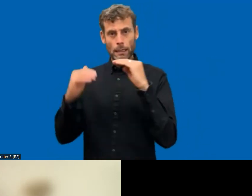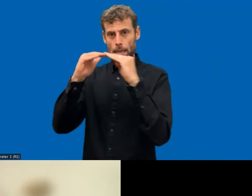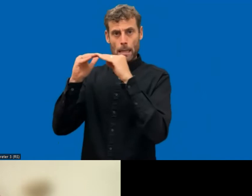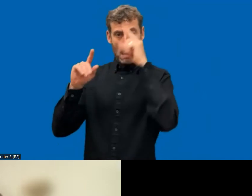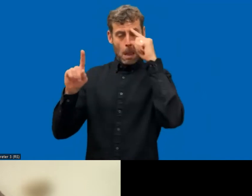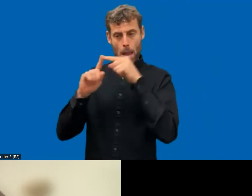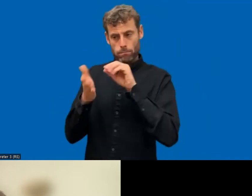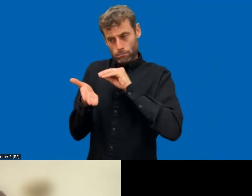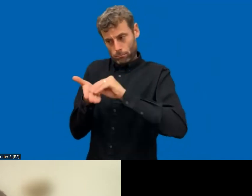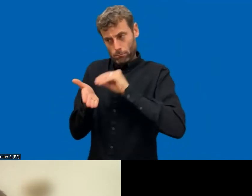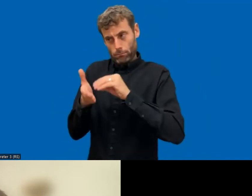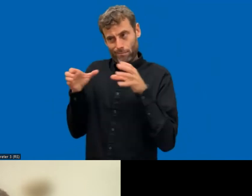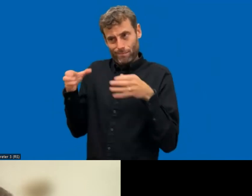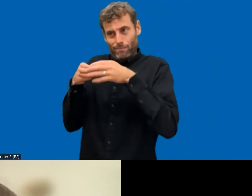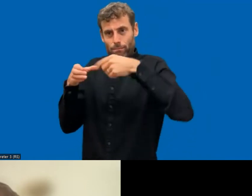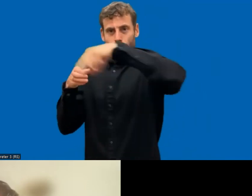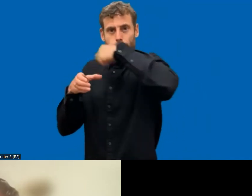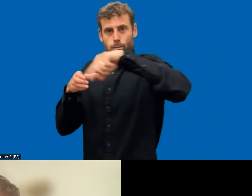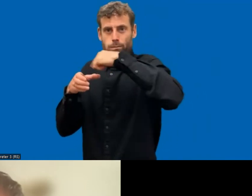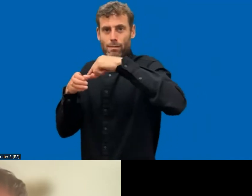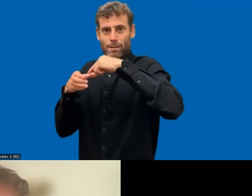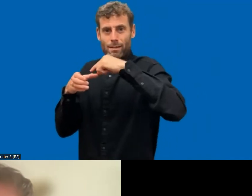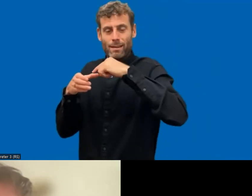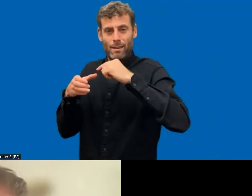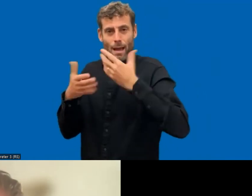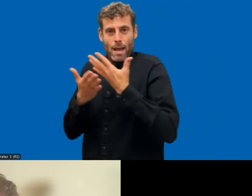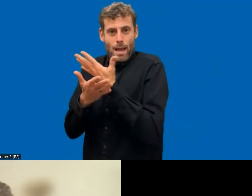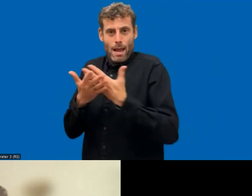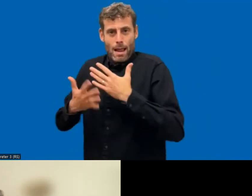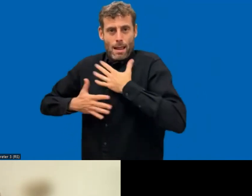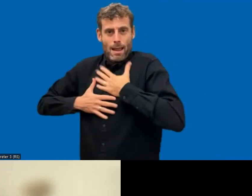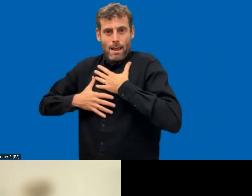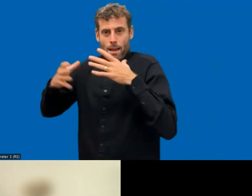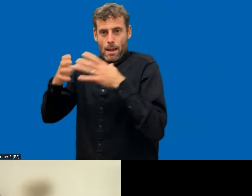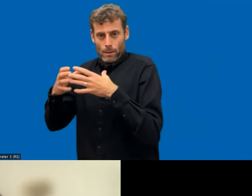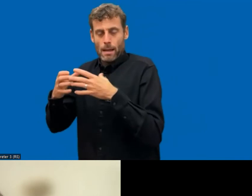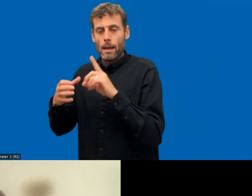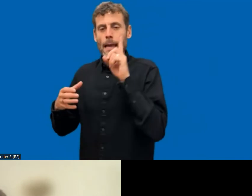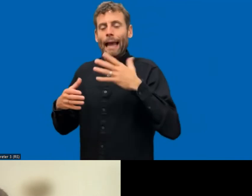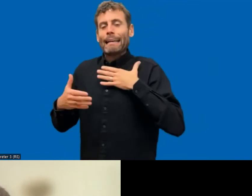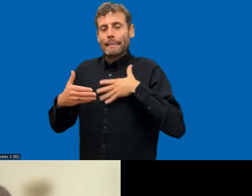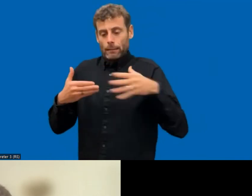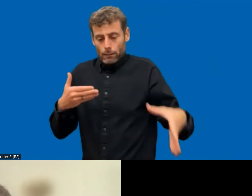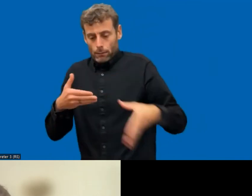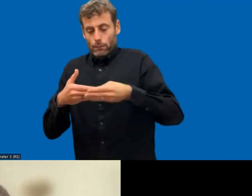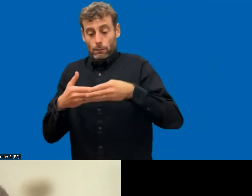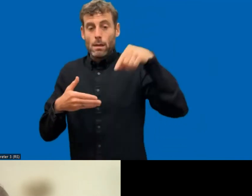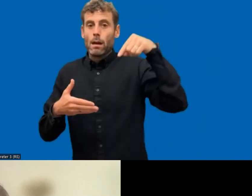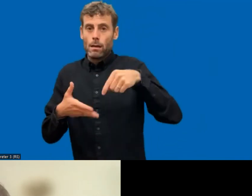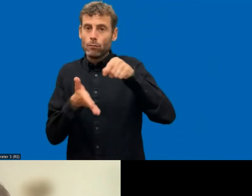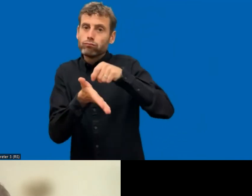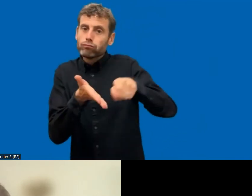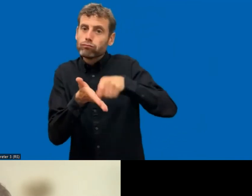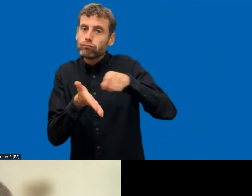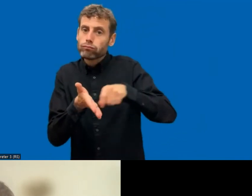I don't know if to make the standard itself better, I think the important question is are